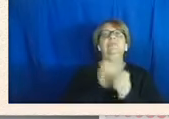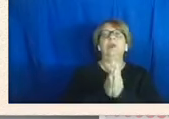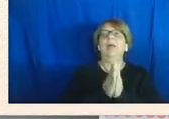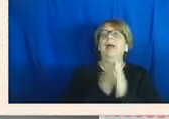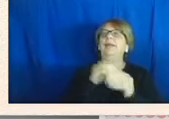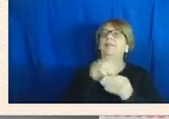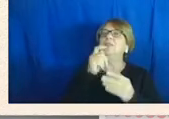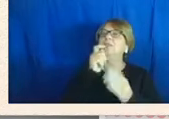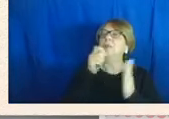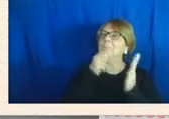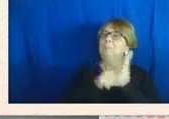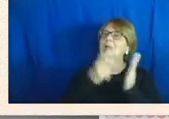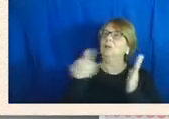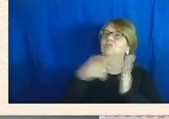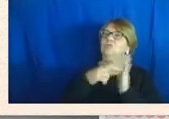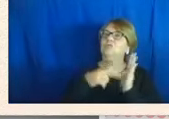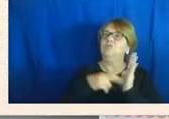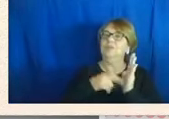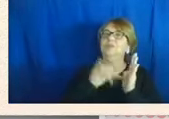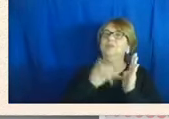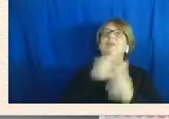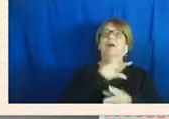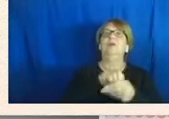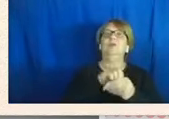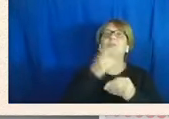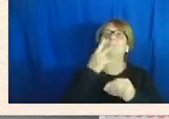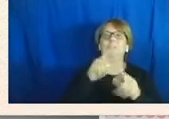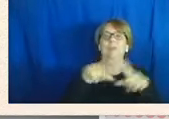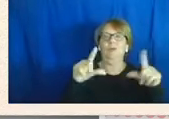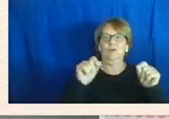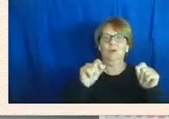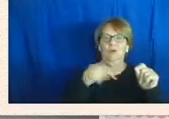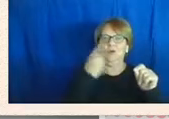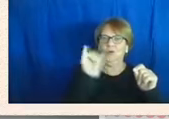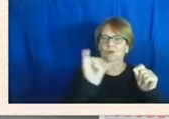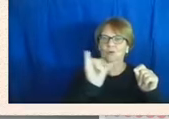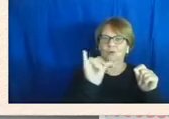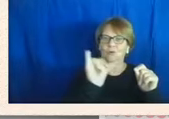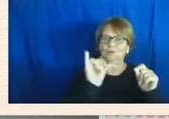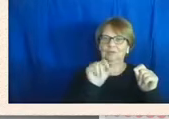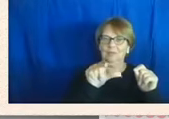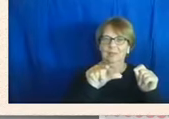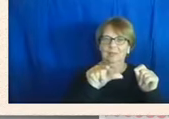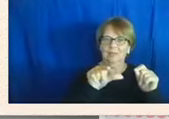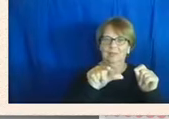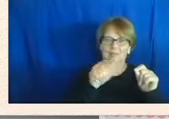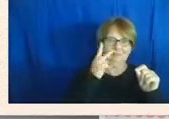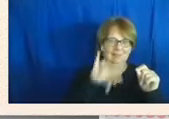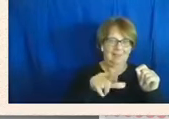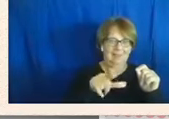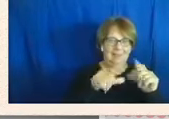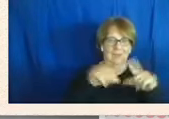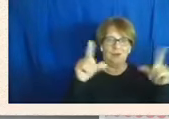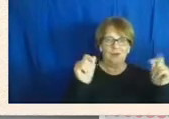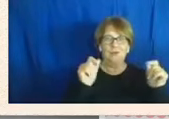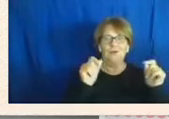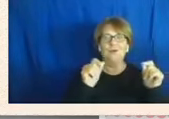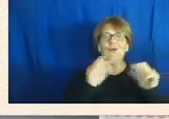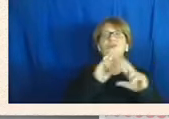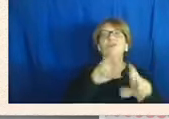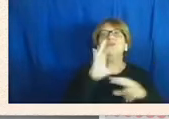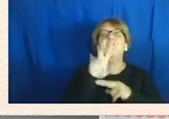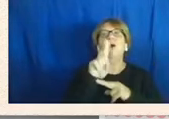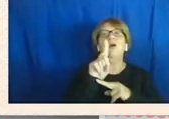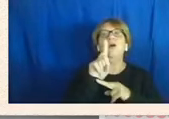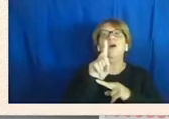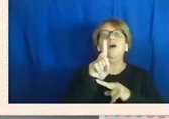included a pink card, which looks like this. You've seen it a million times before, and a report card, which looks like this. Go ahead and fill